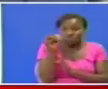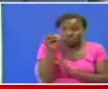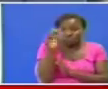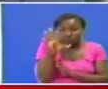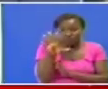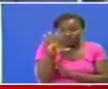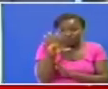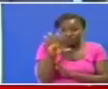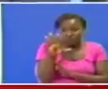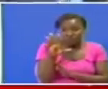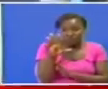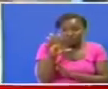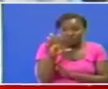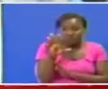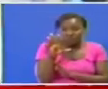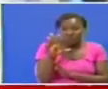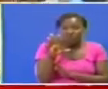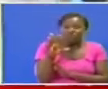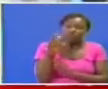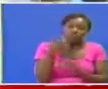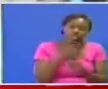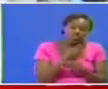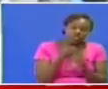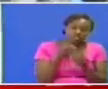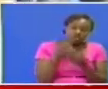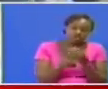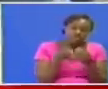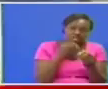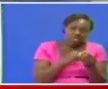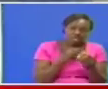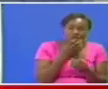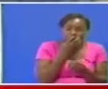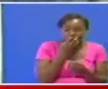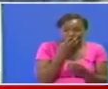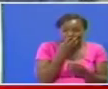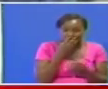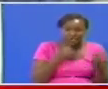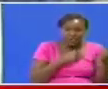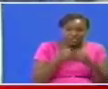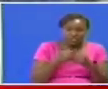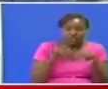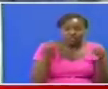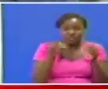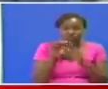during the orange and the banana struggle for a new constitution.